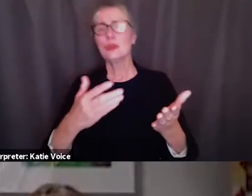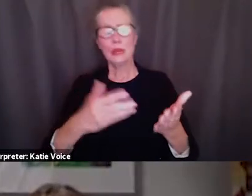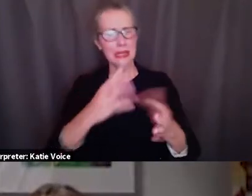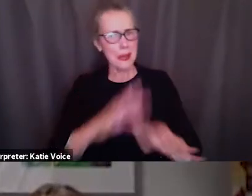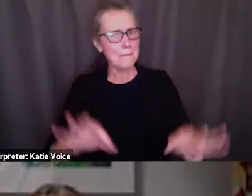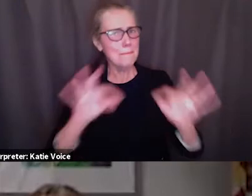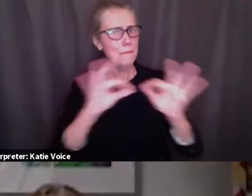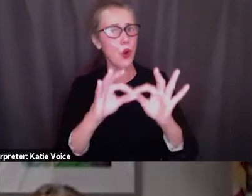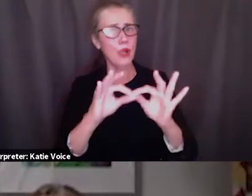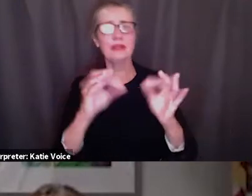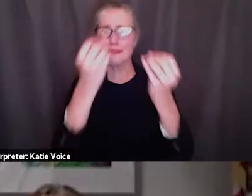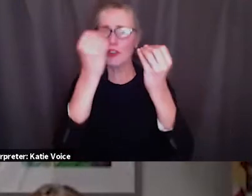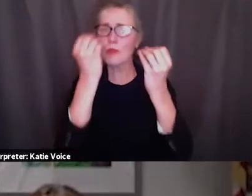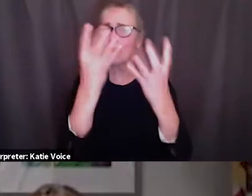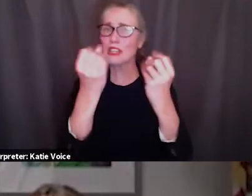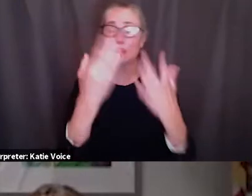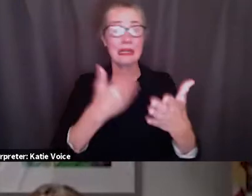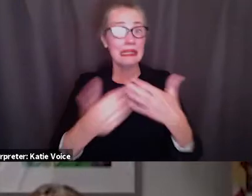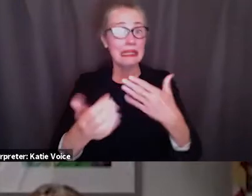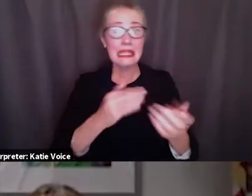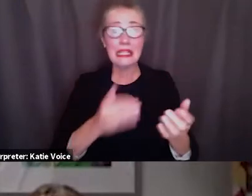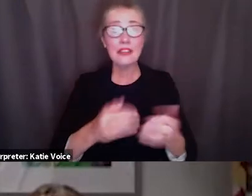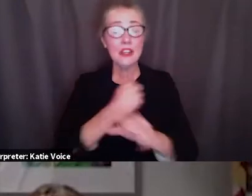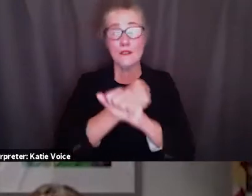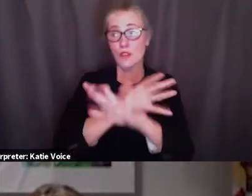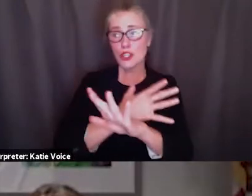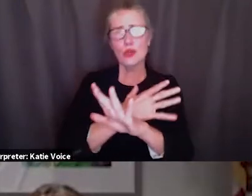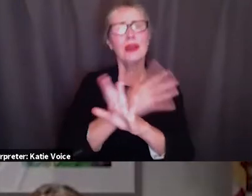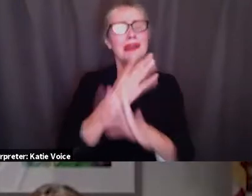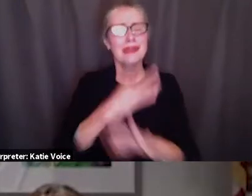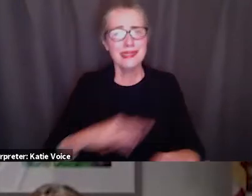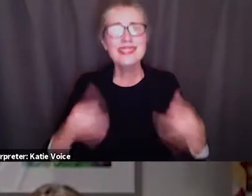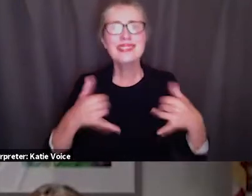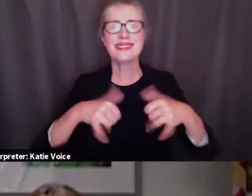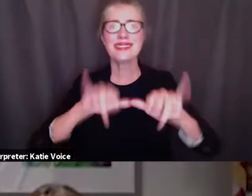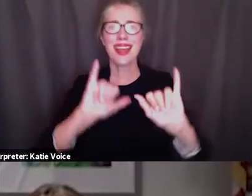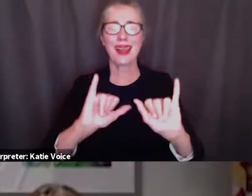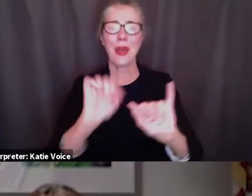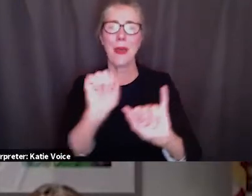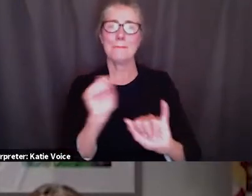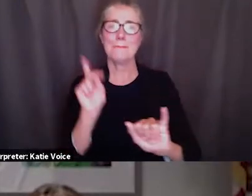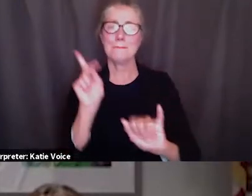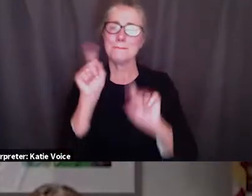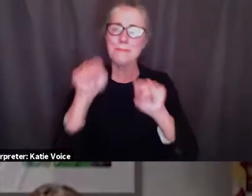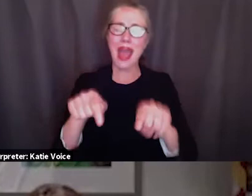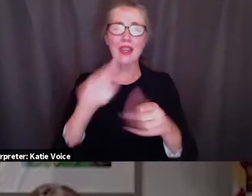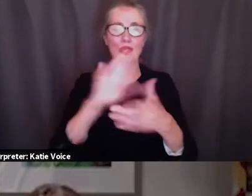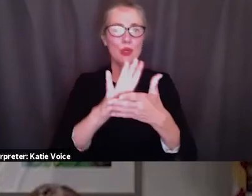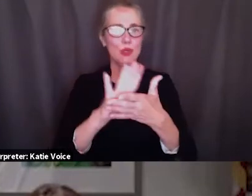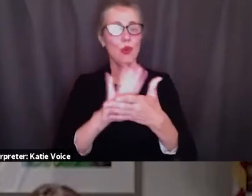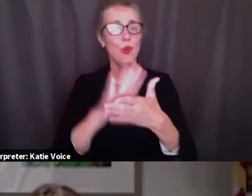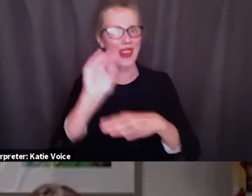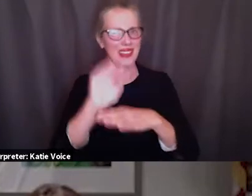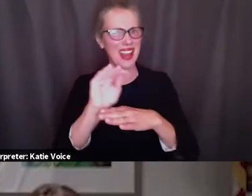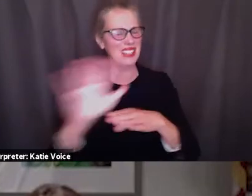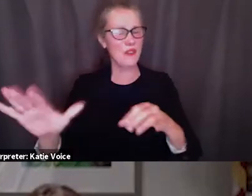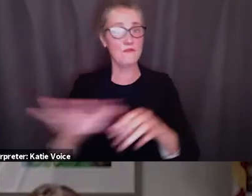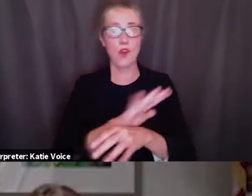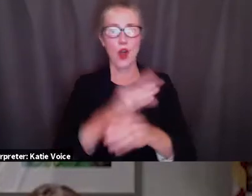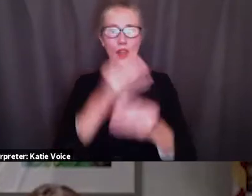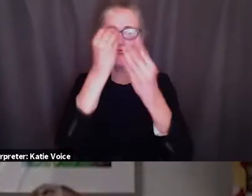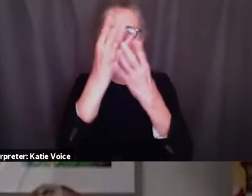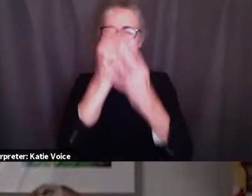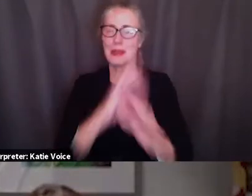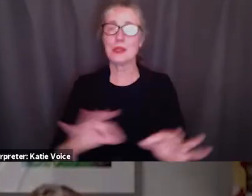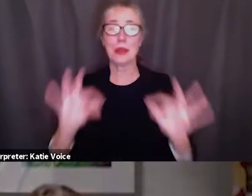nights are packed with information, important information, and they are inspiring. I also should mention that I regularly attend